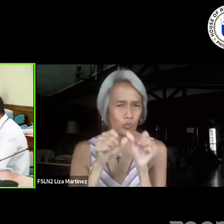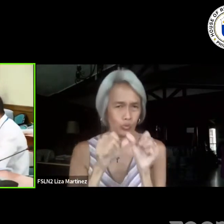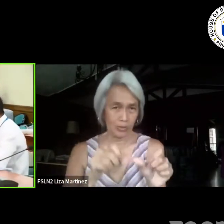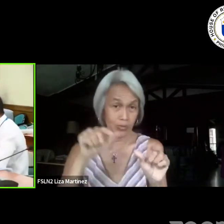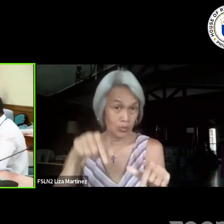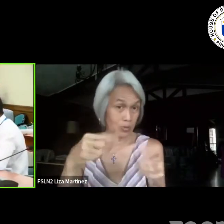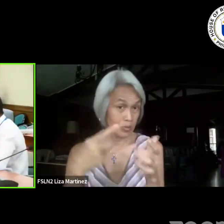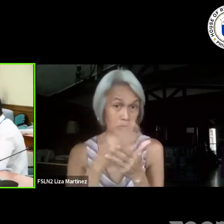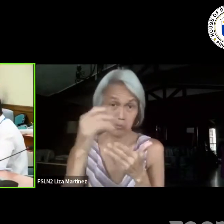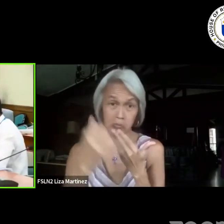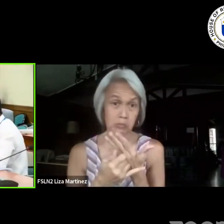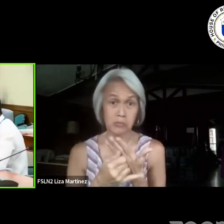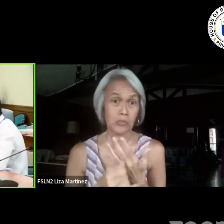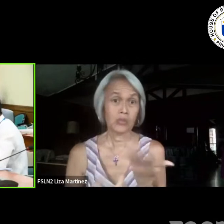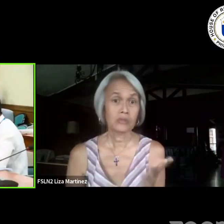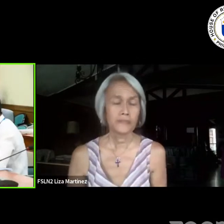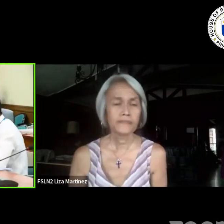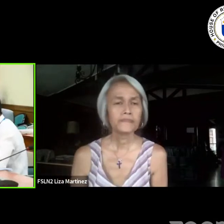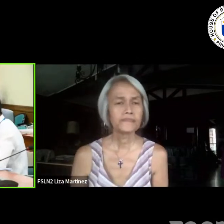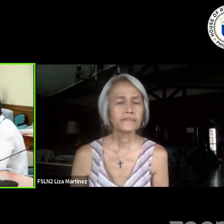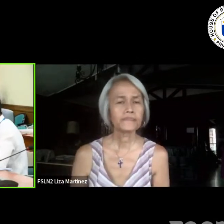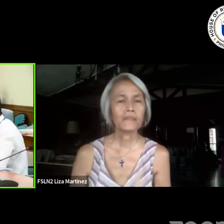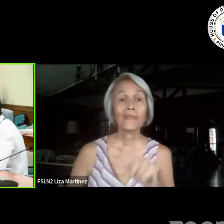Thank you.